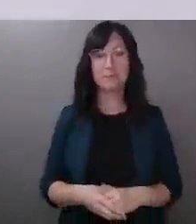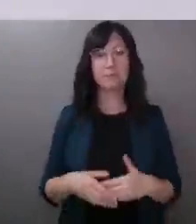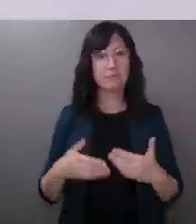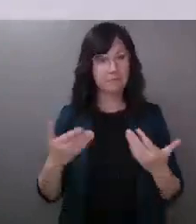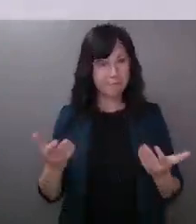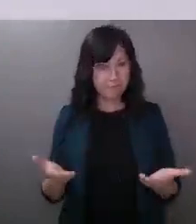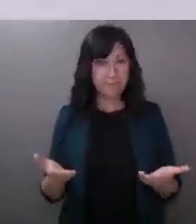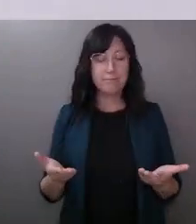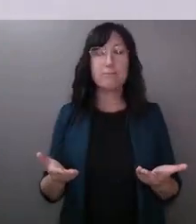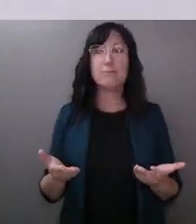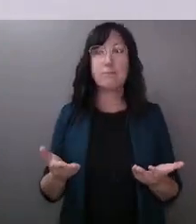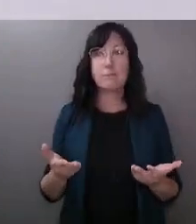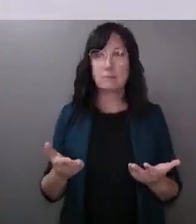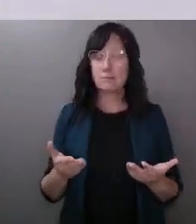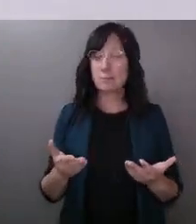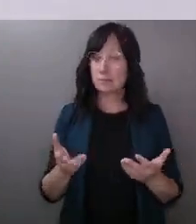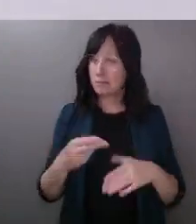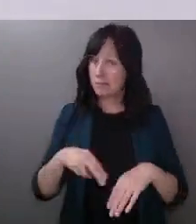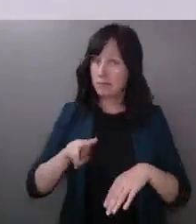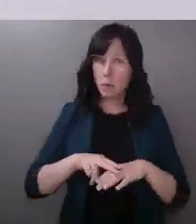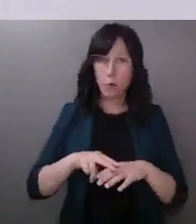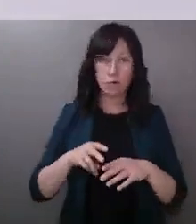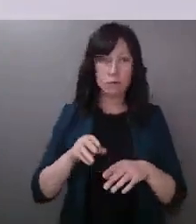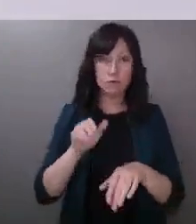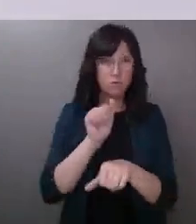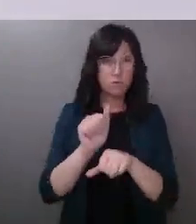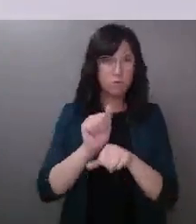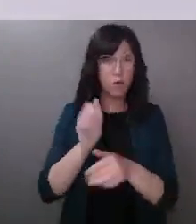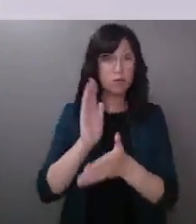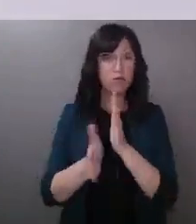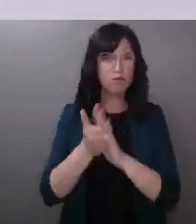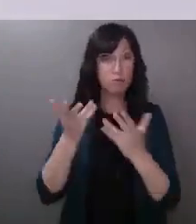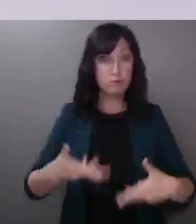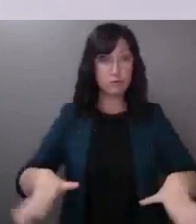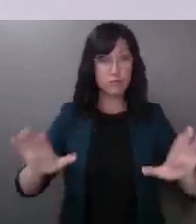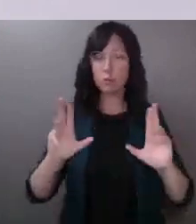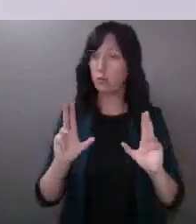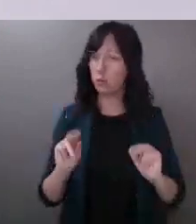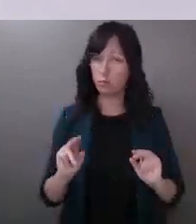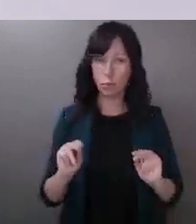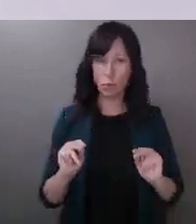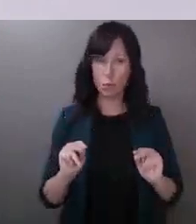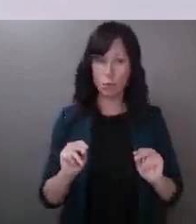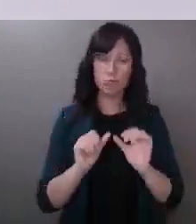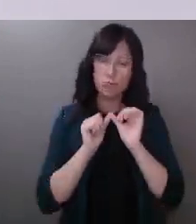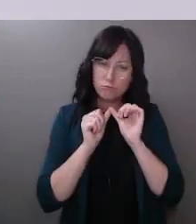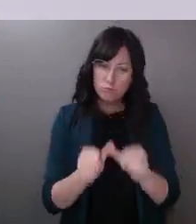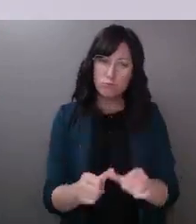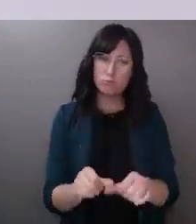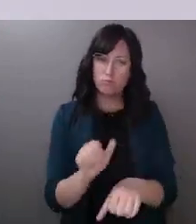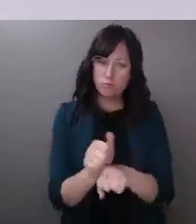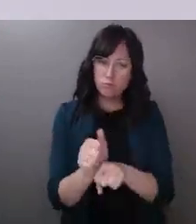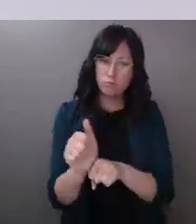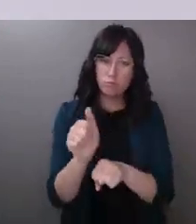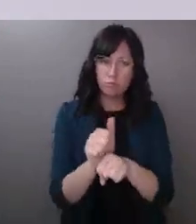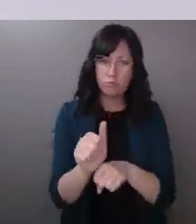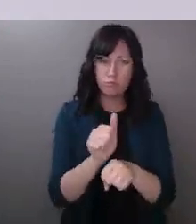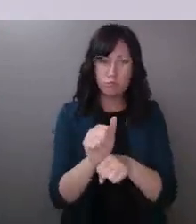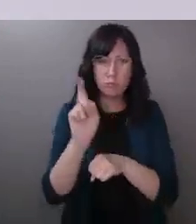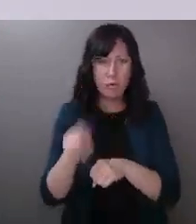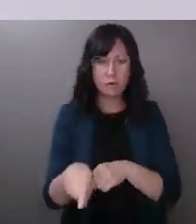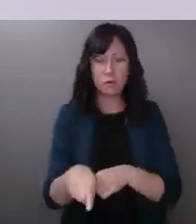course, the most important work continues. It's critically important that